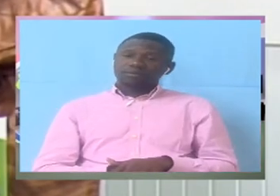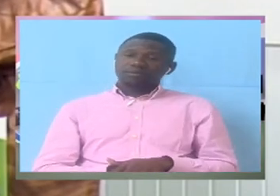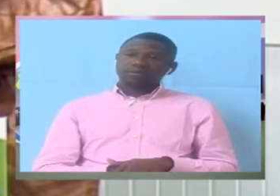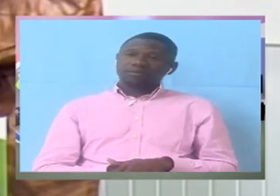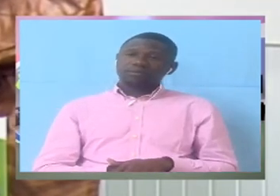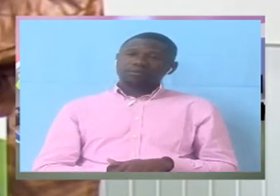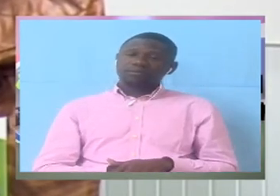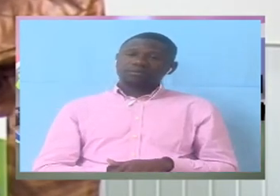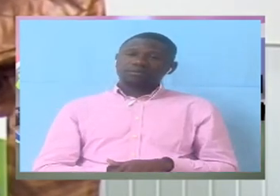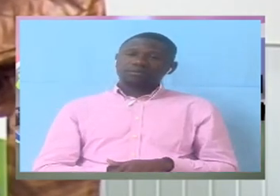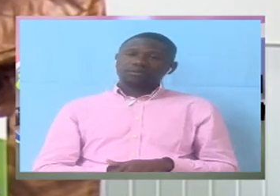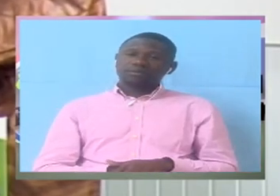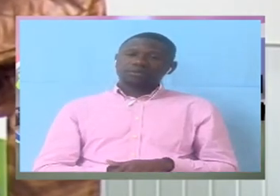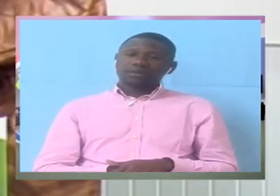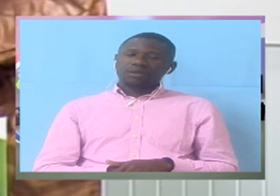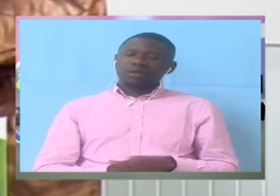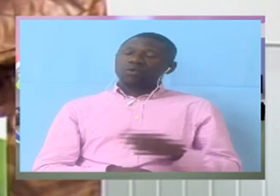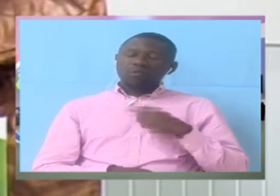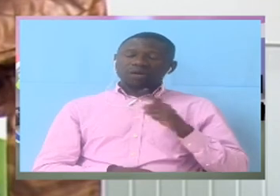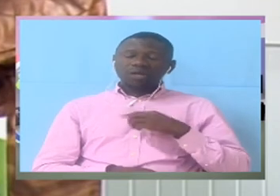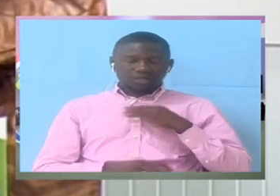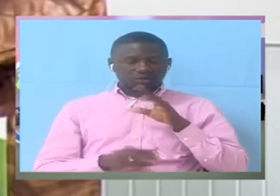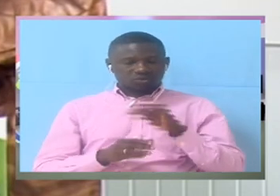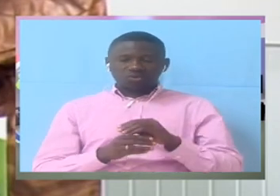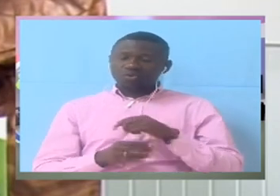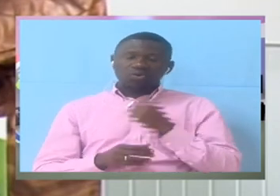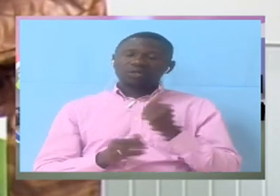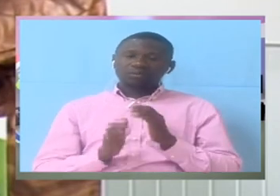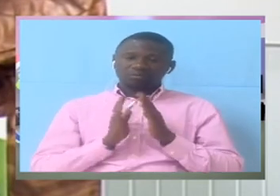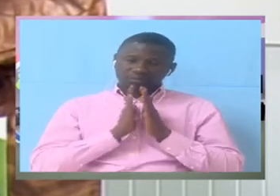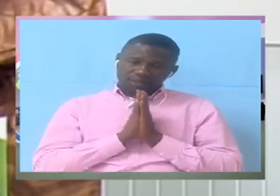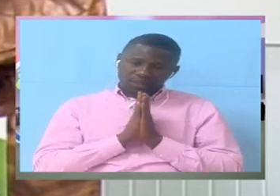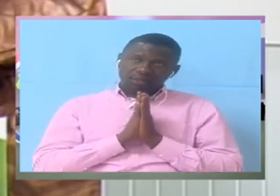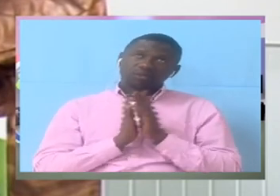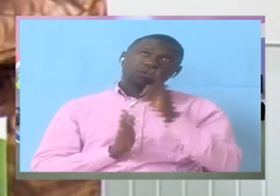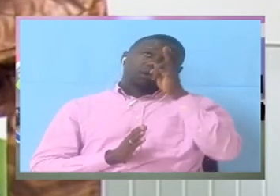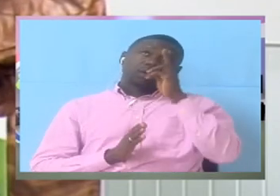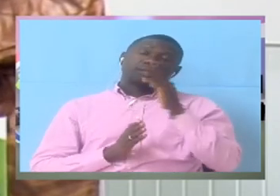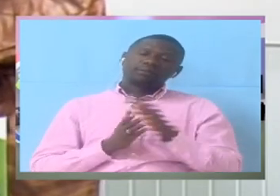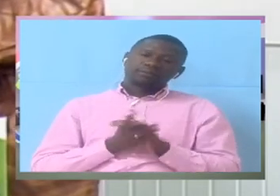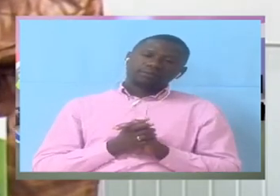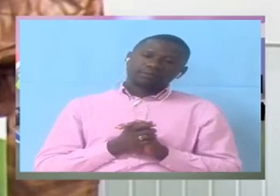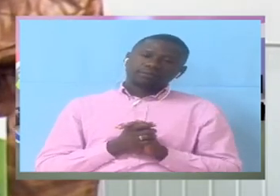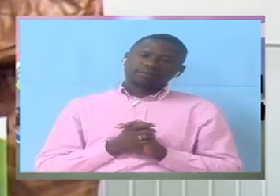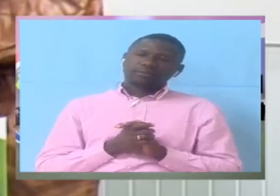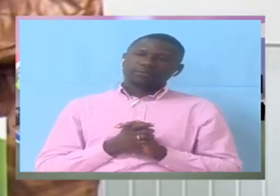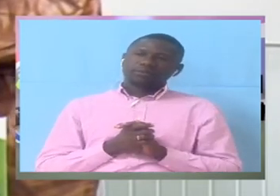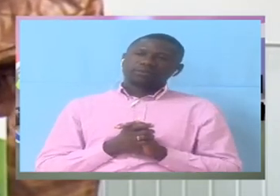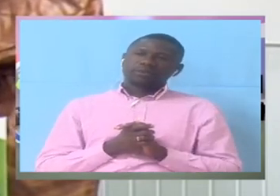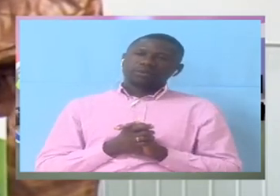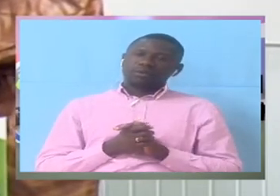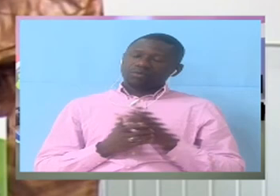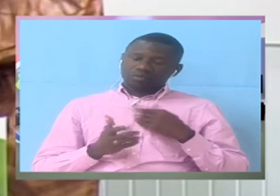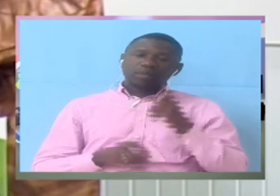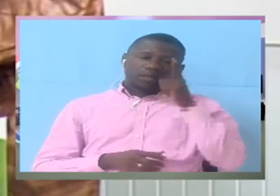Well, what I can do is to give thanks to Allah. So because